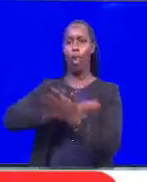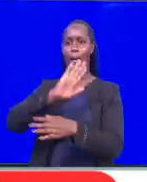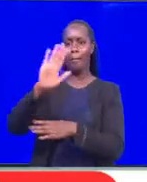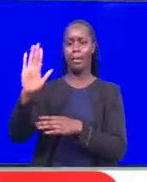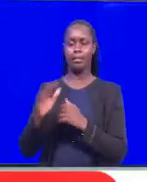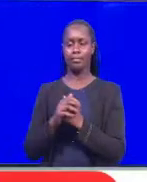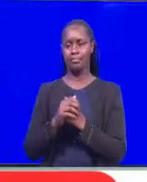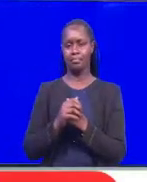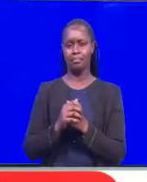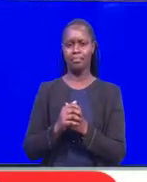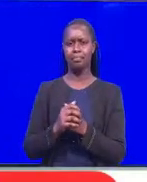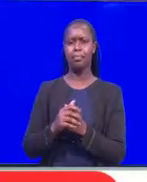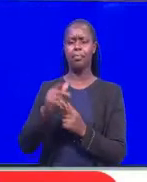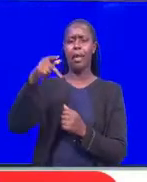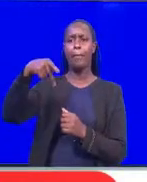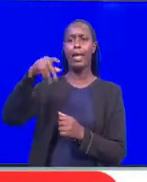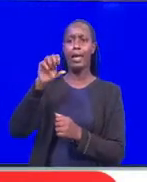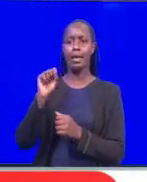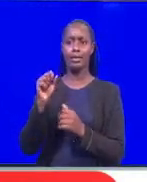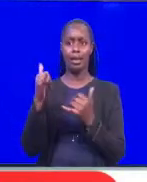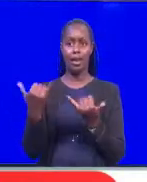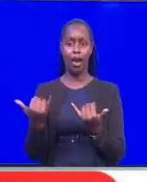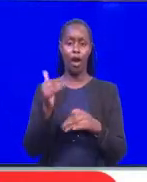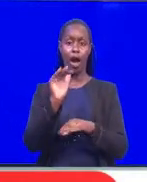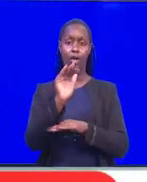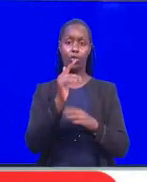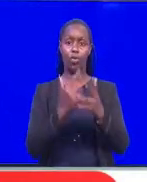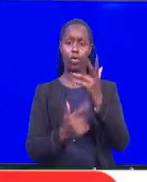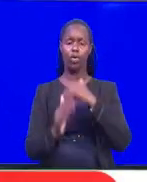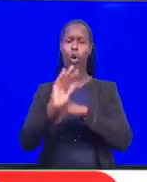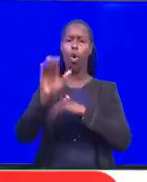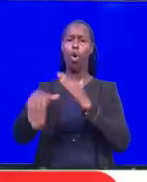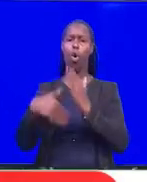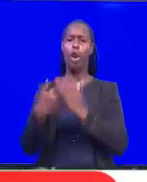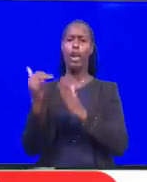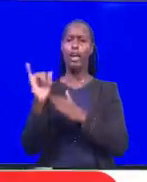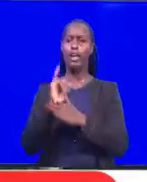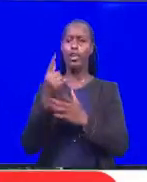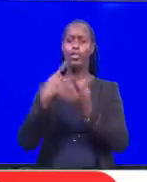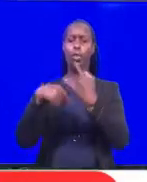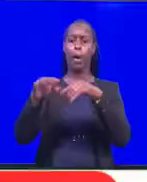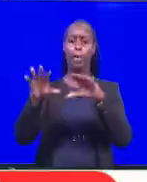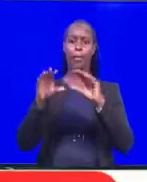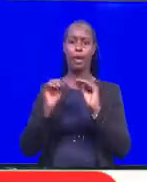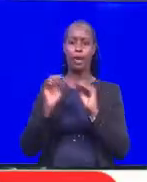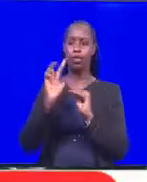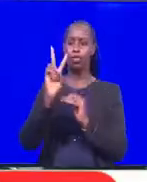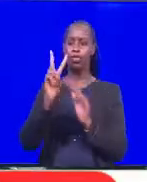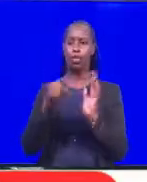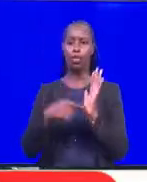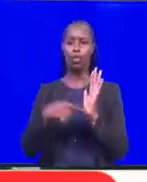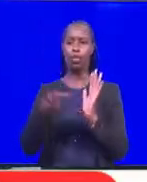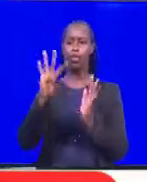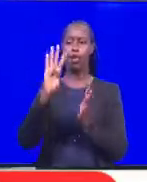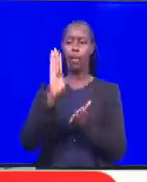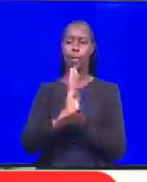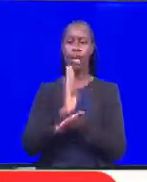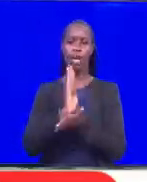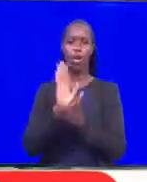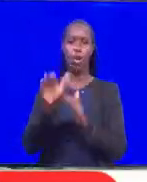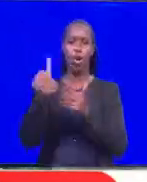Public Health, Mary Modoni, has called on medical interns to take the 2.4 billion shillings offer, saying